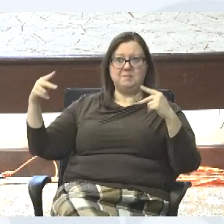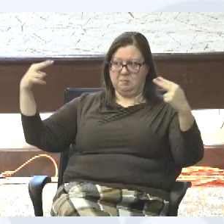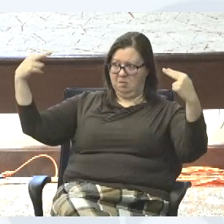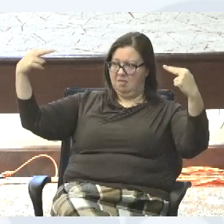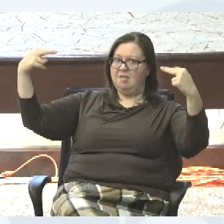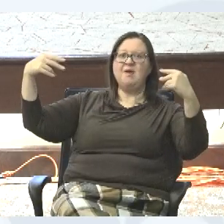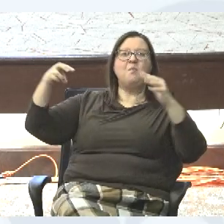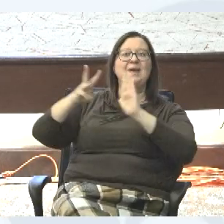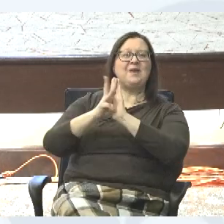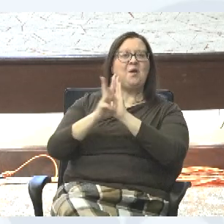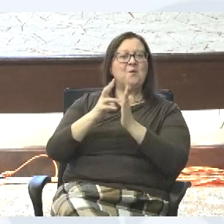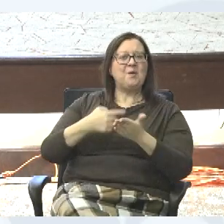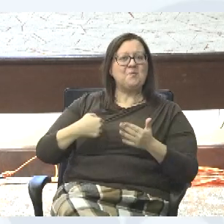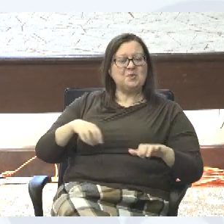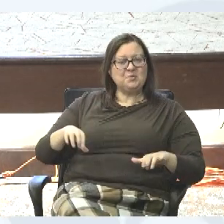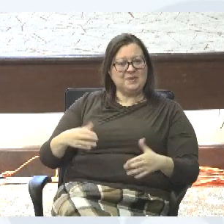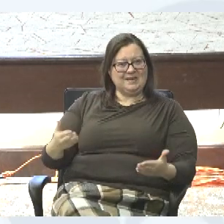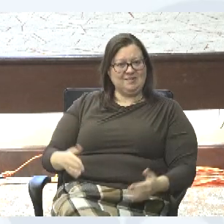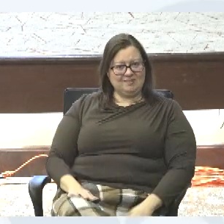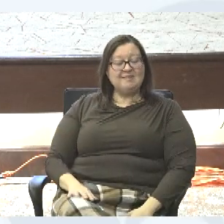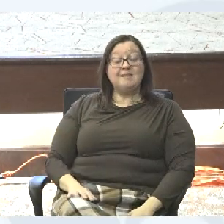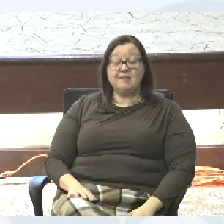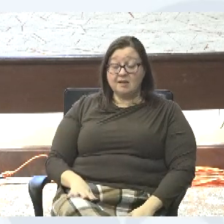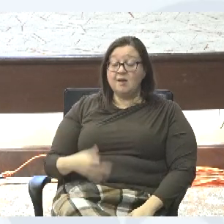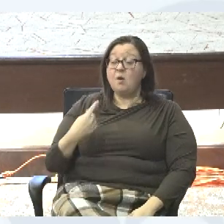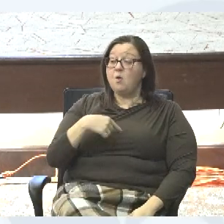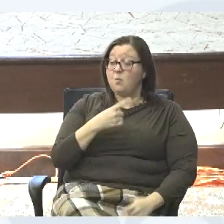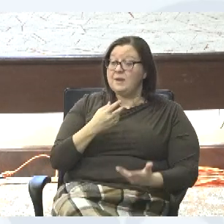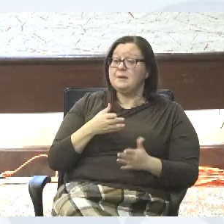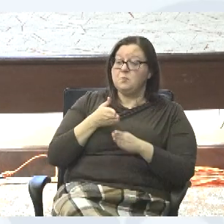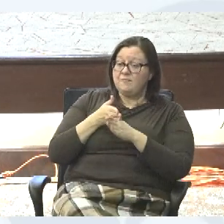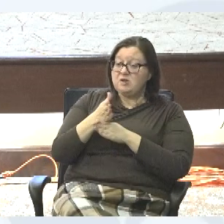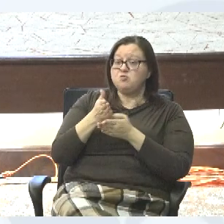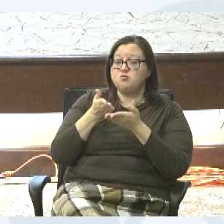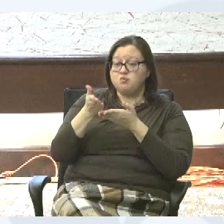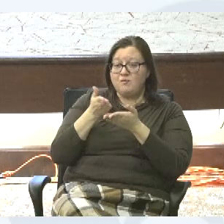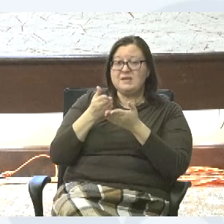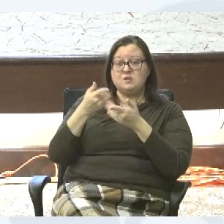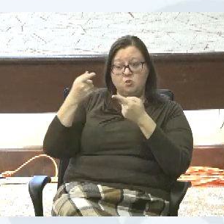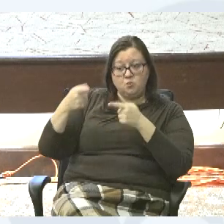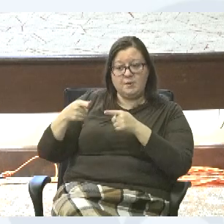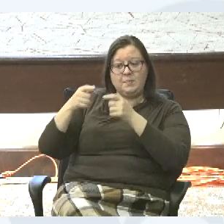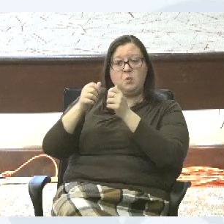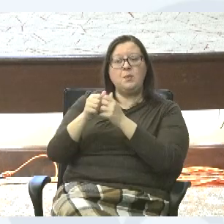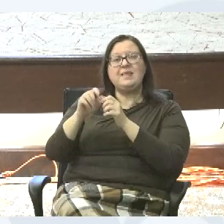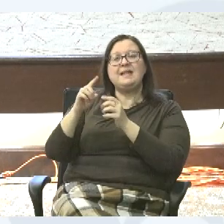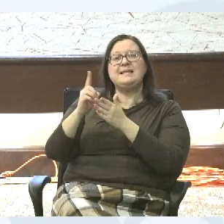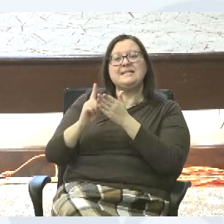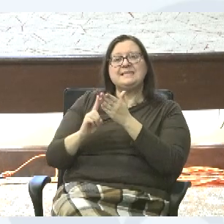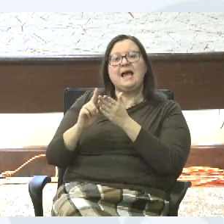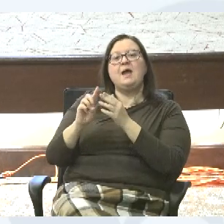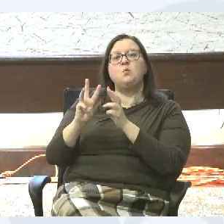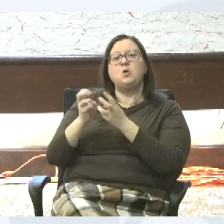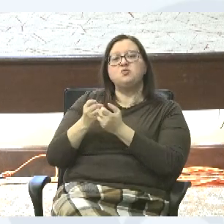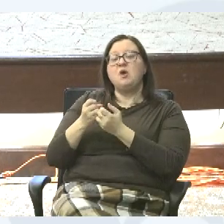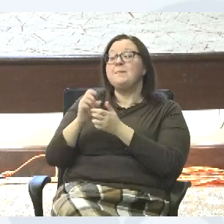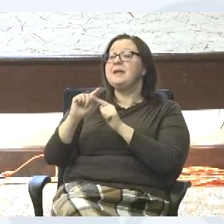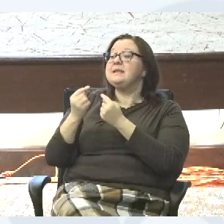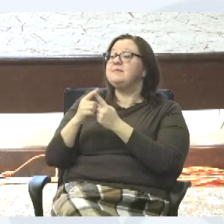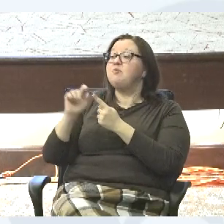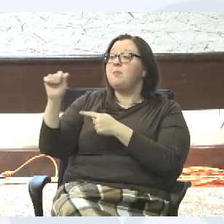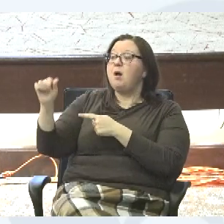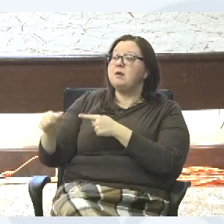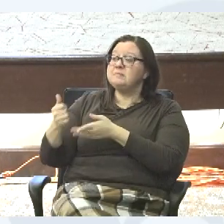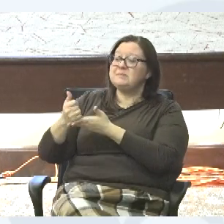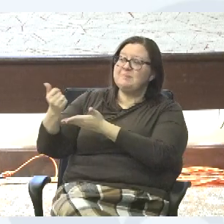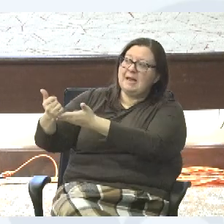doing here. We did enter in a professional services agreement with Design Workshop. Their team out of Austin, Texas has been guiding us through